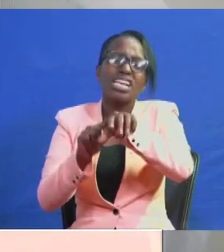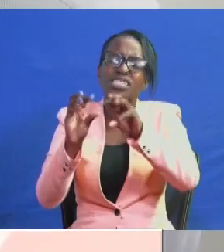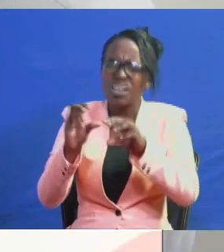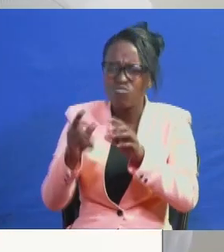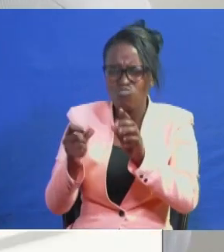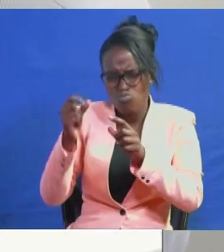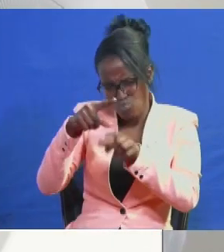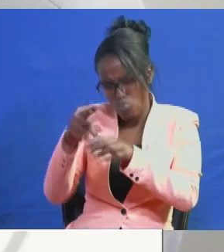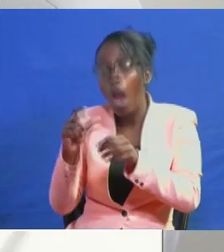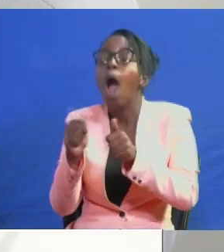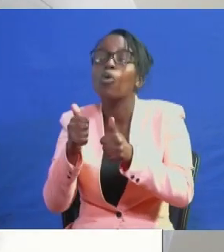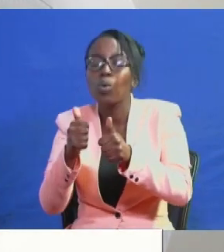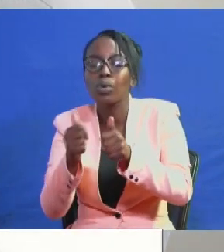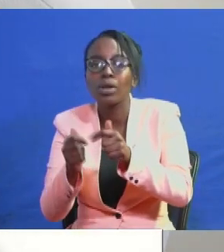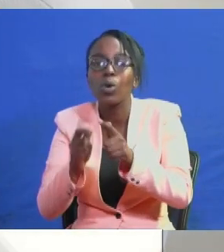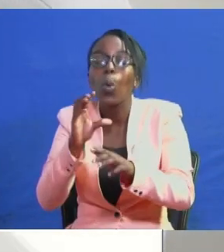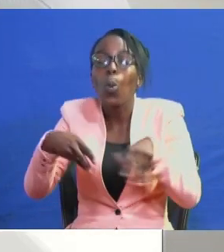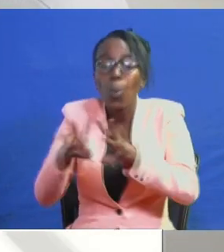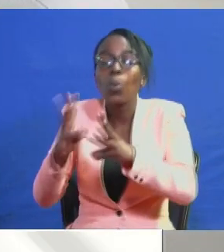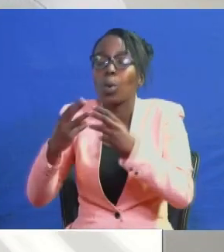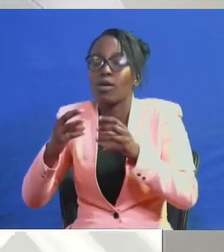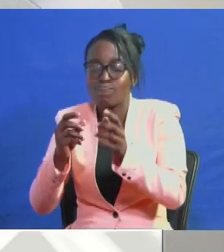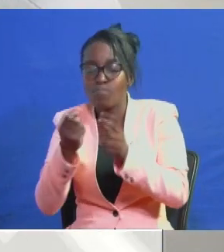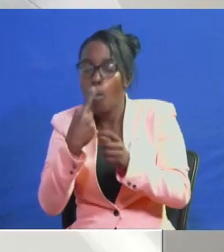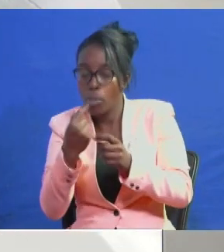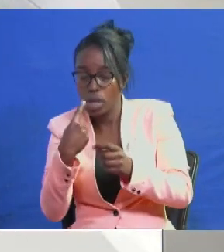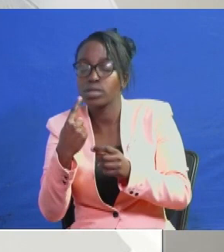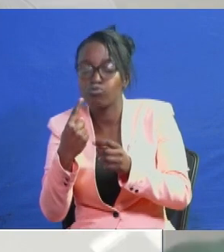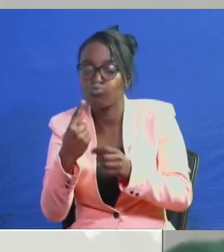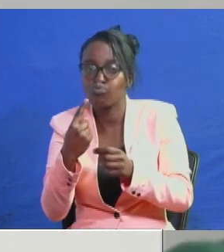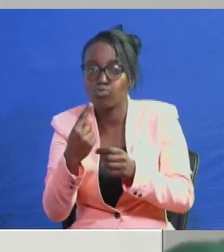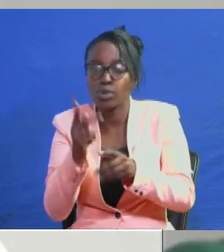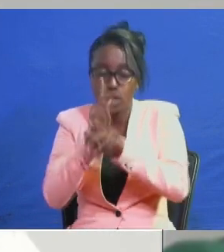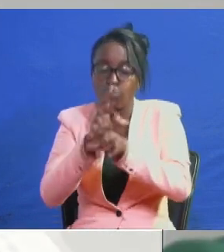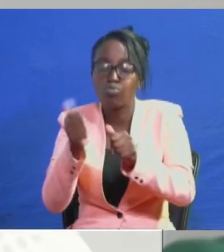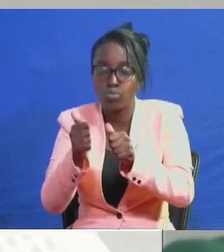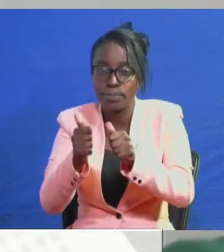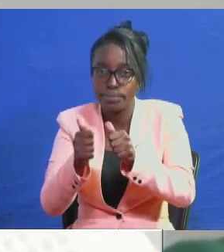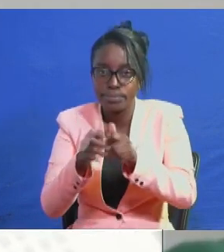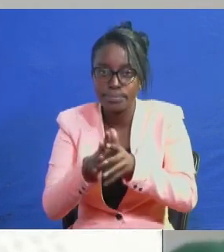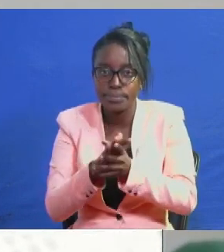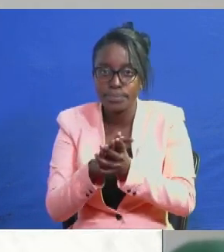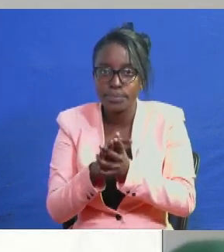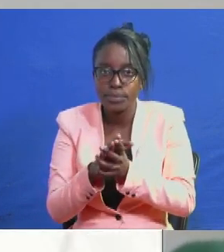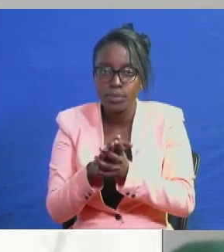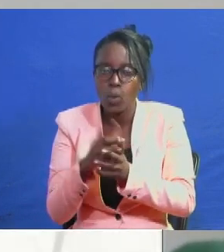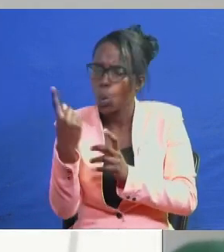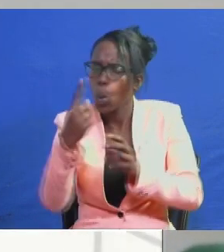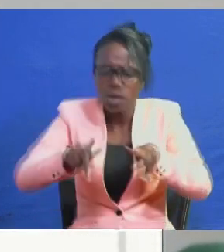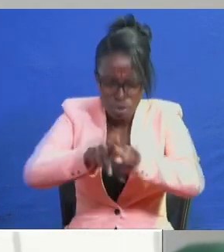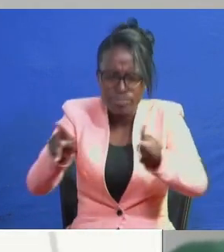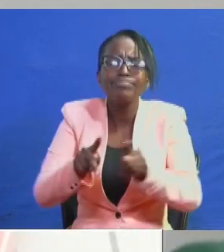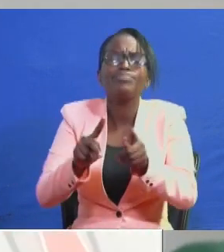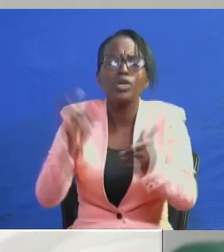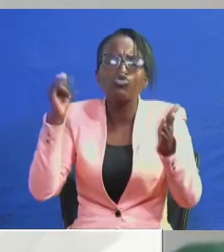process, which is one of the aesthetic medicine treatment options. Your donor area is a specific area at the back. The